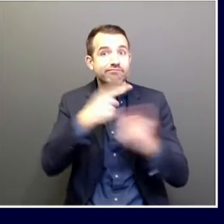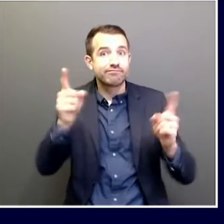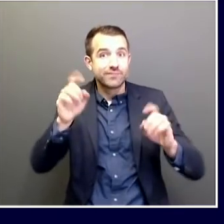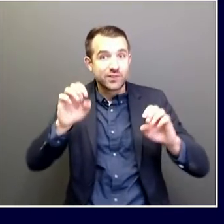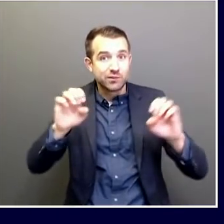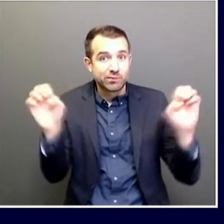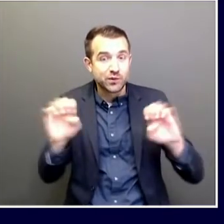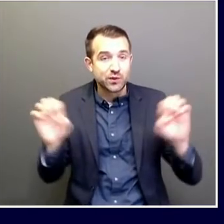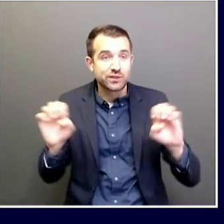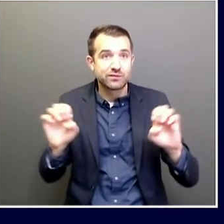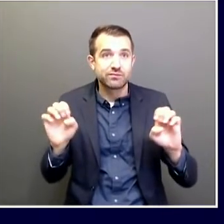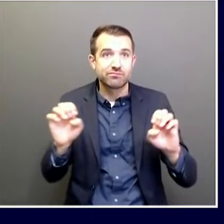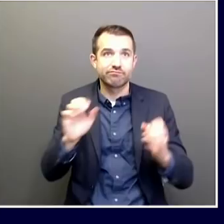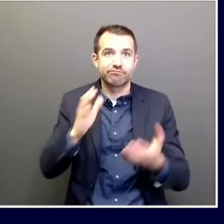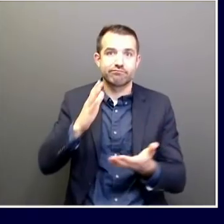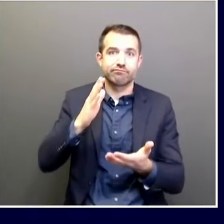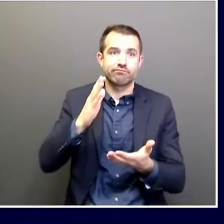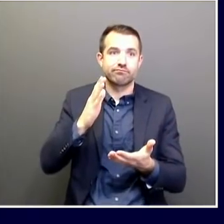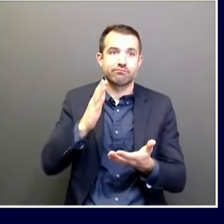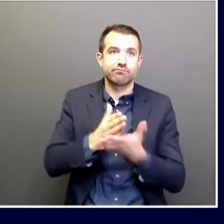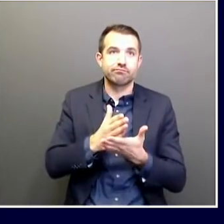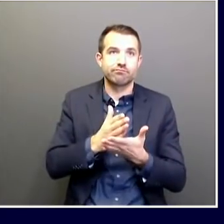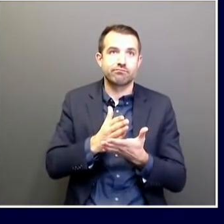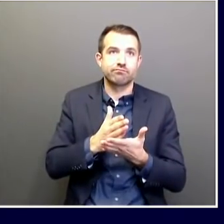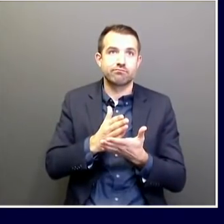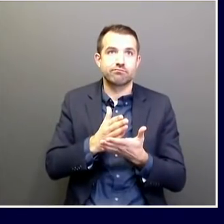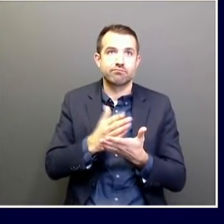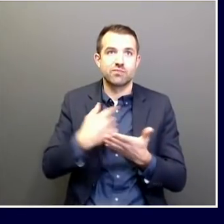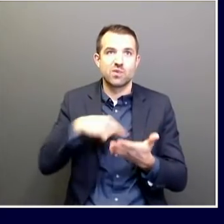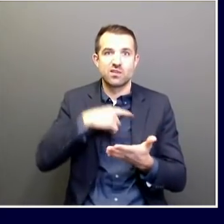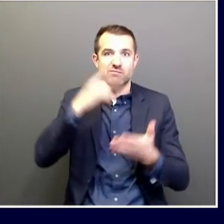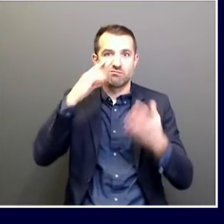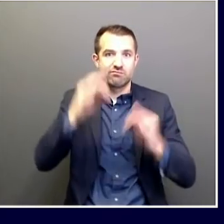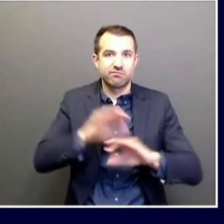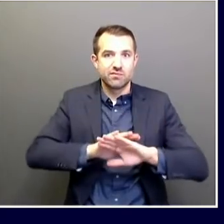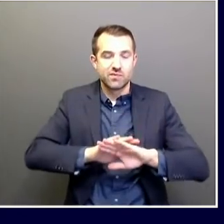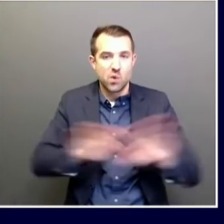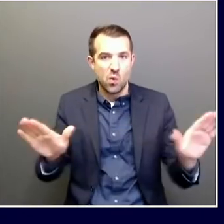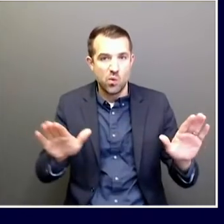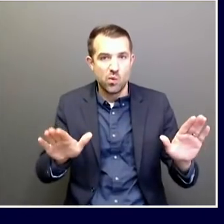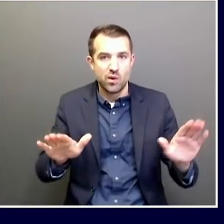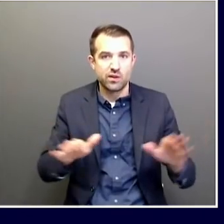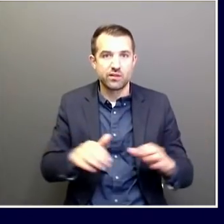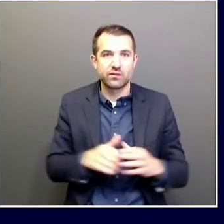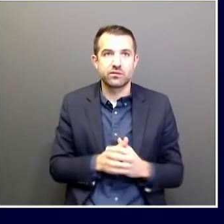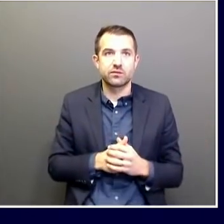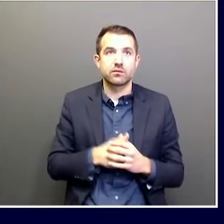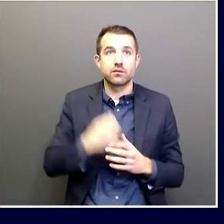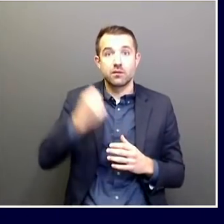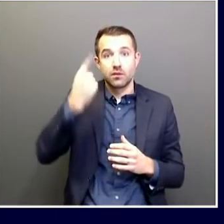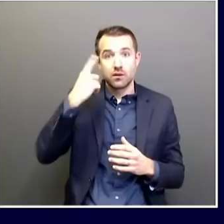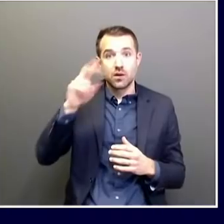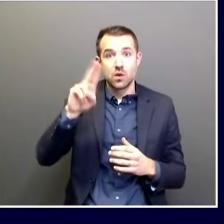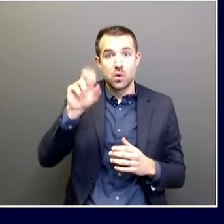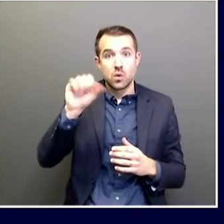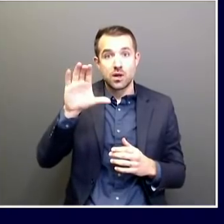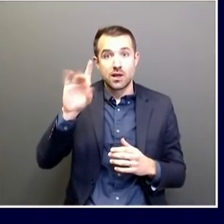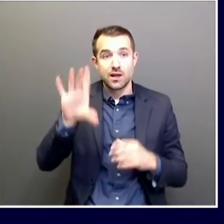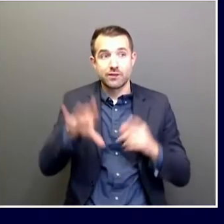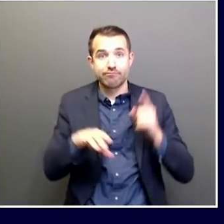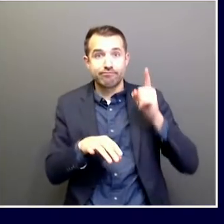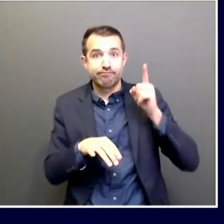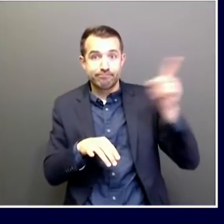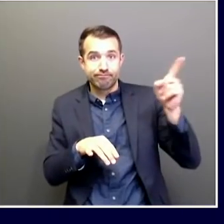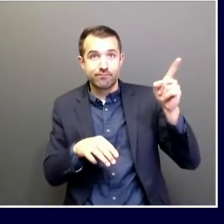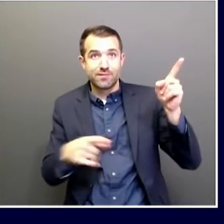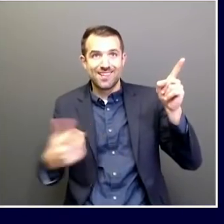The US CDC has issued a wide variety of very solid guidance documents, and to prevent there from being duplicative guidance